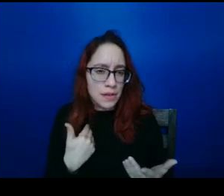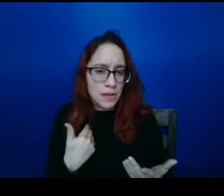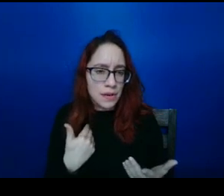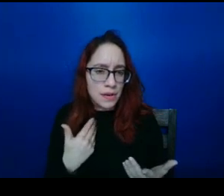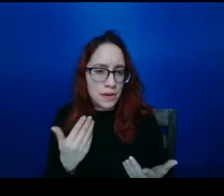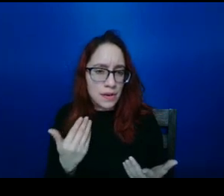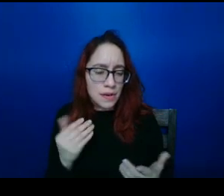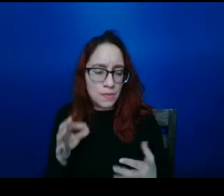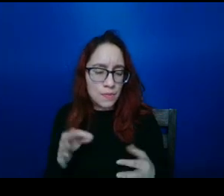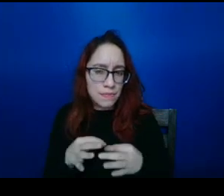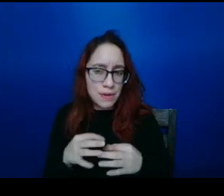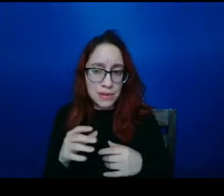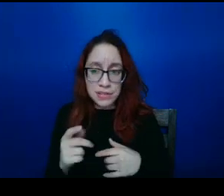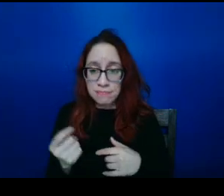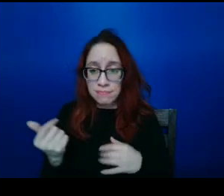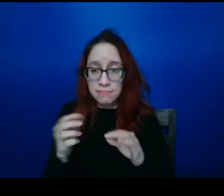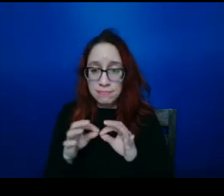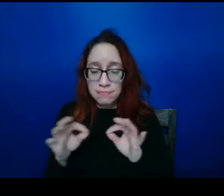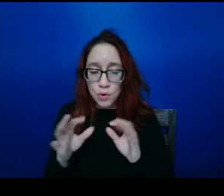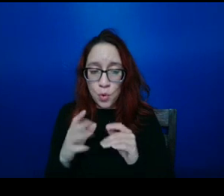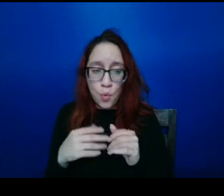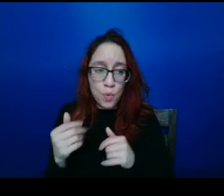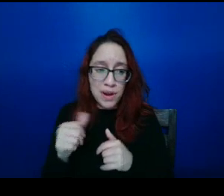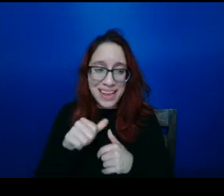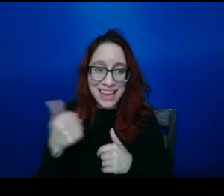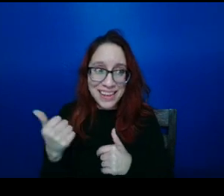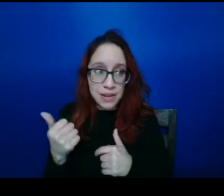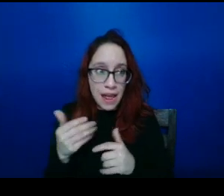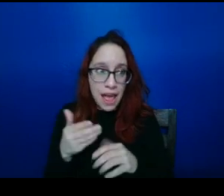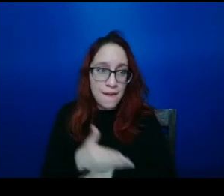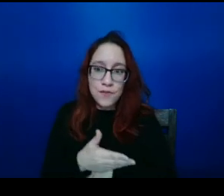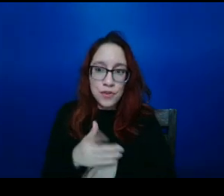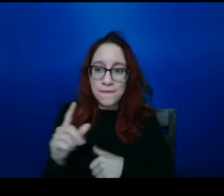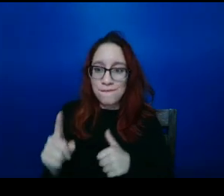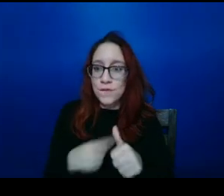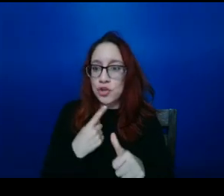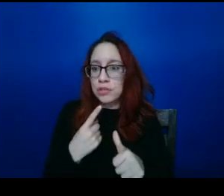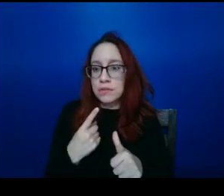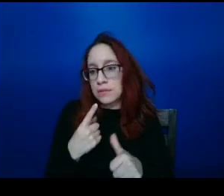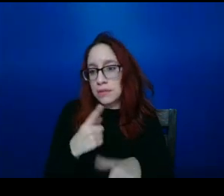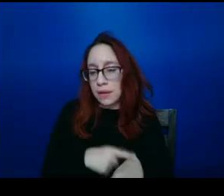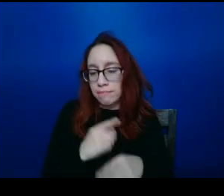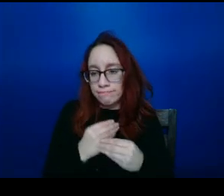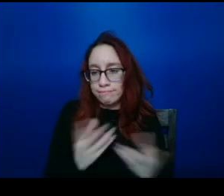off this sentence to say in any after the first round or something.